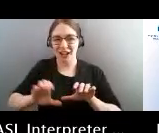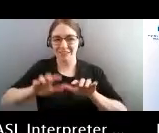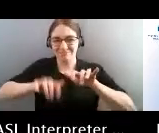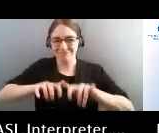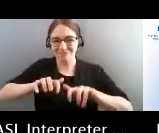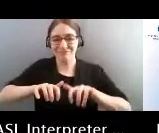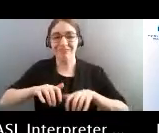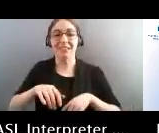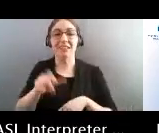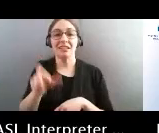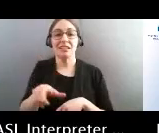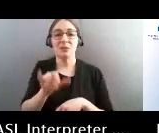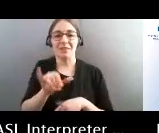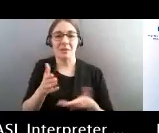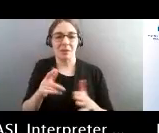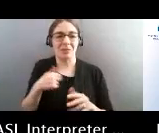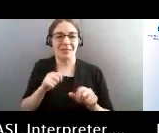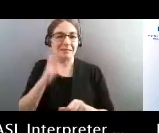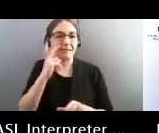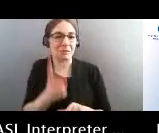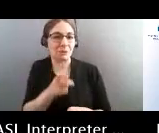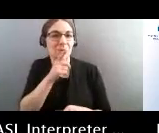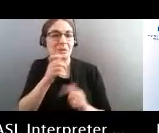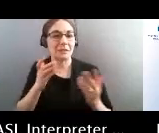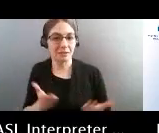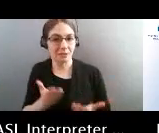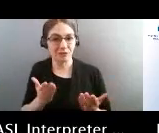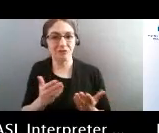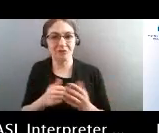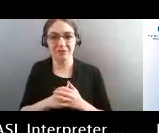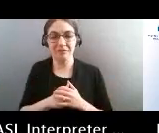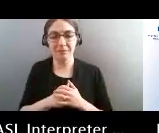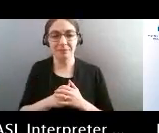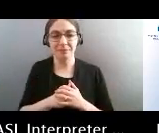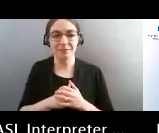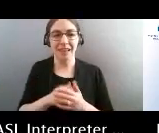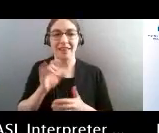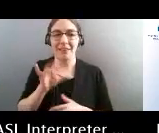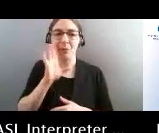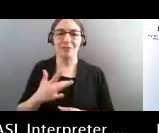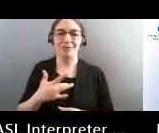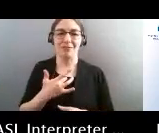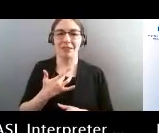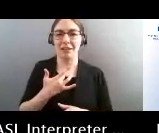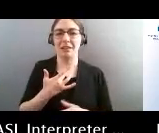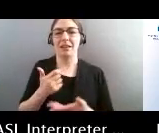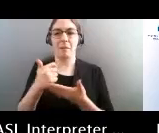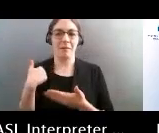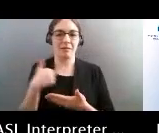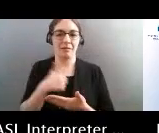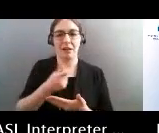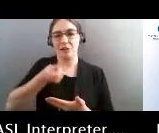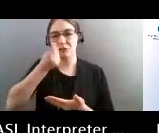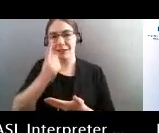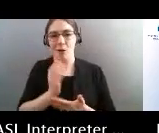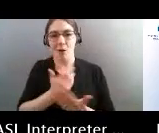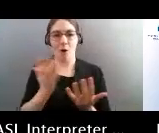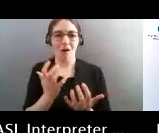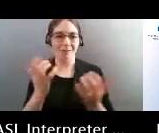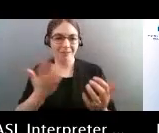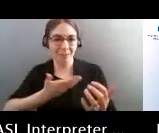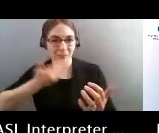little bit who is attending, and it feels like it helps us understand better our audience and how we